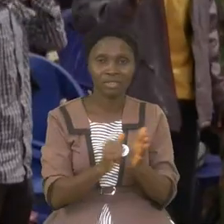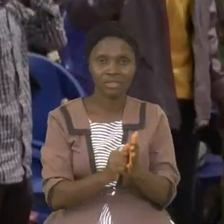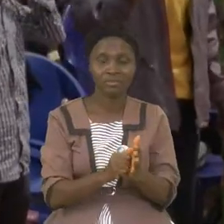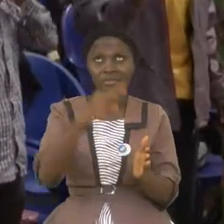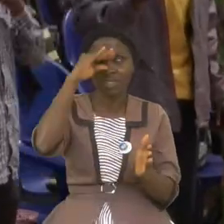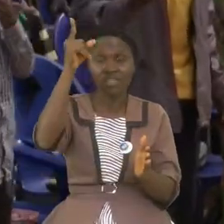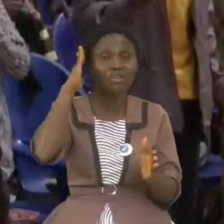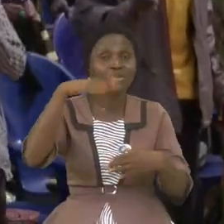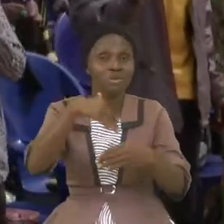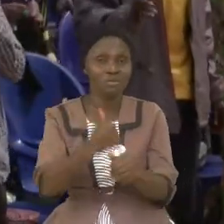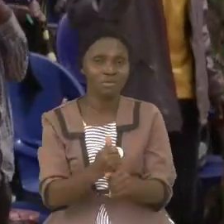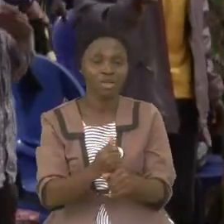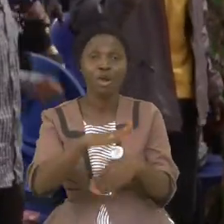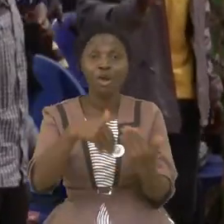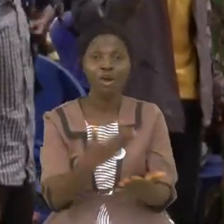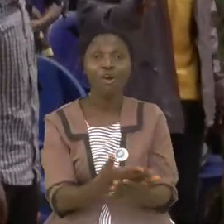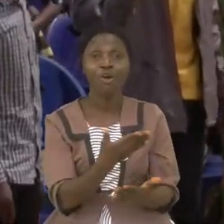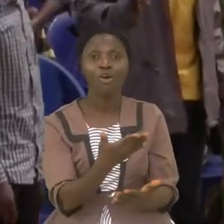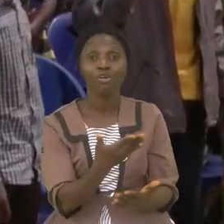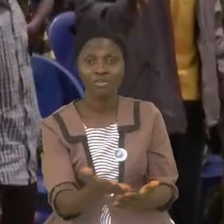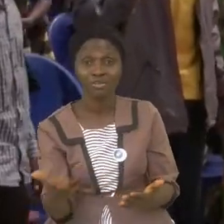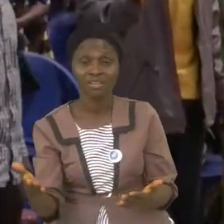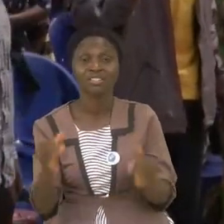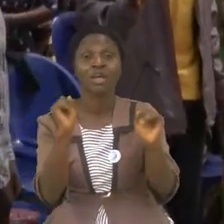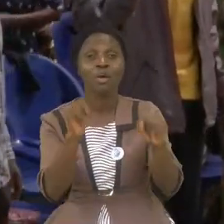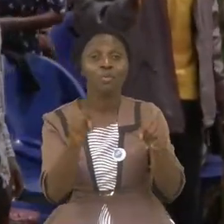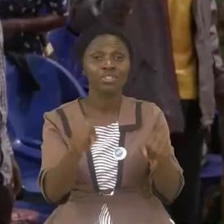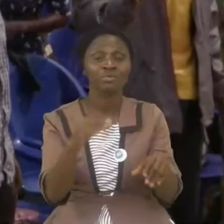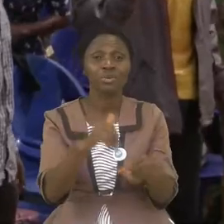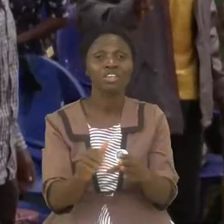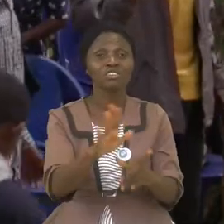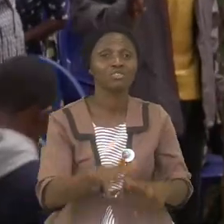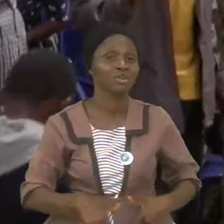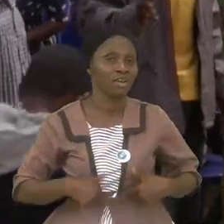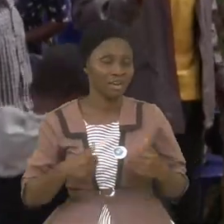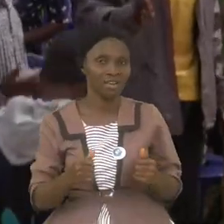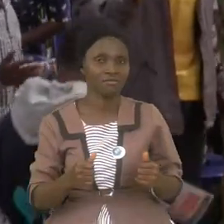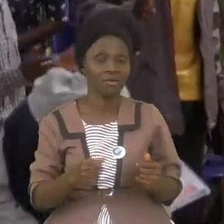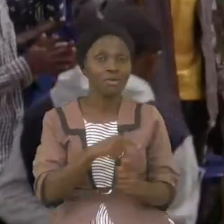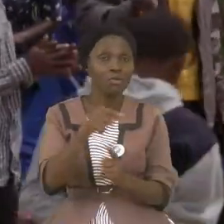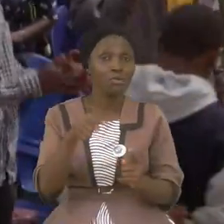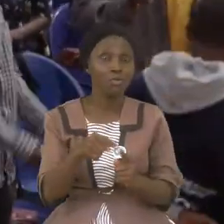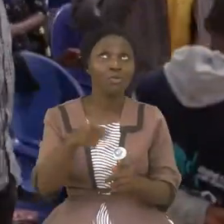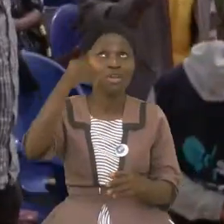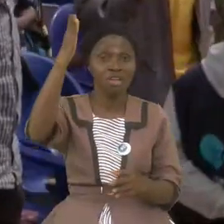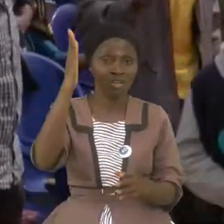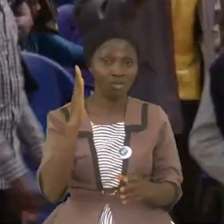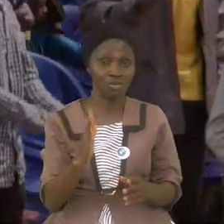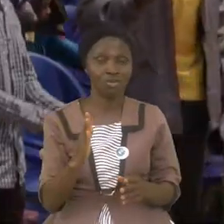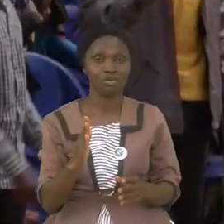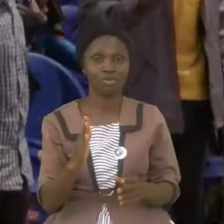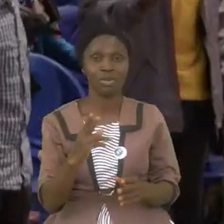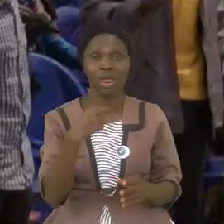good things possible in your life. When He threatens with judgment, He's able to fulfill that.